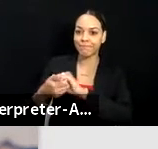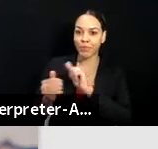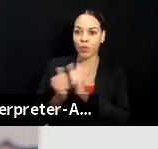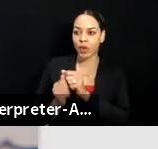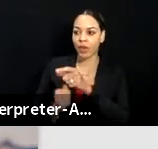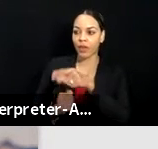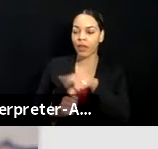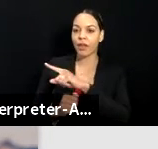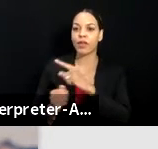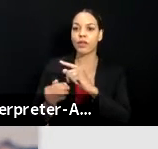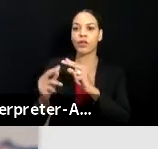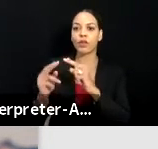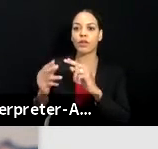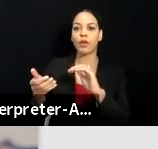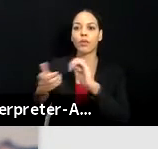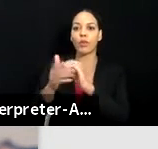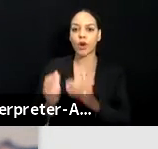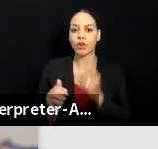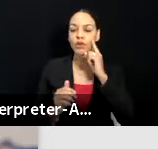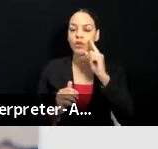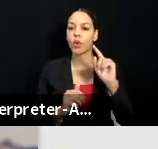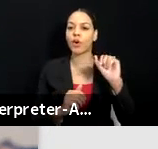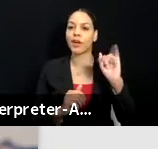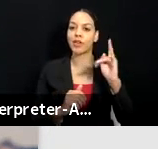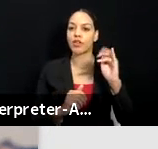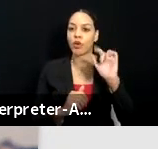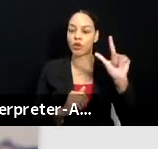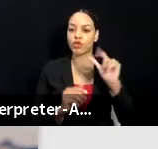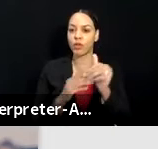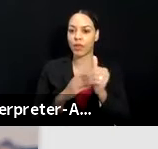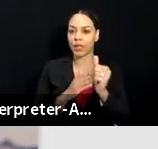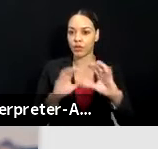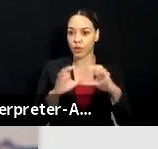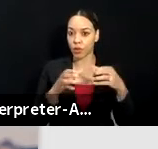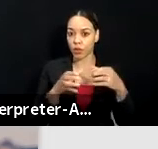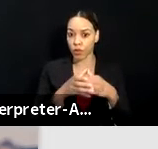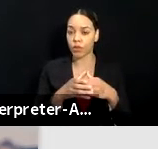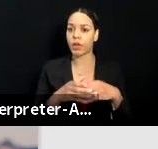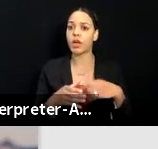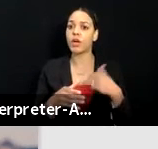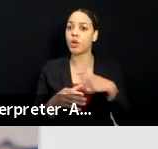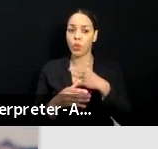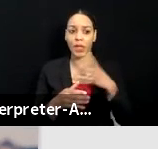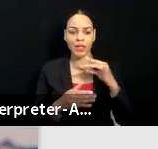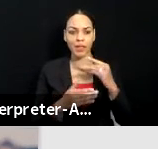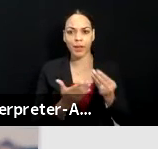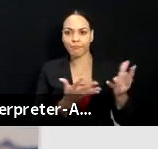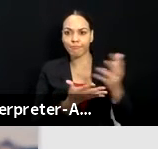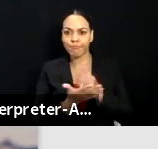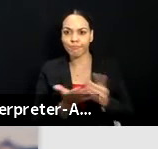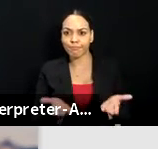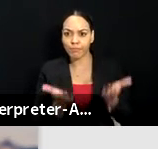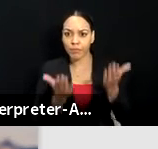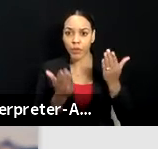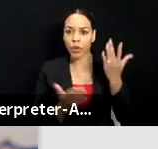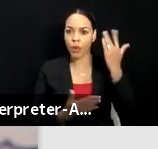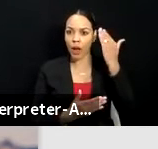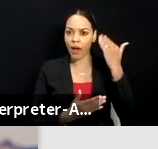of the Intercultural Leadership Institute, and did some collective fundraising because we knew